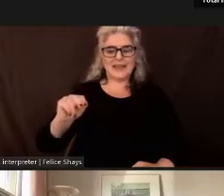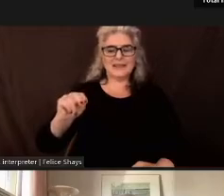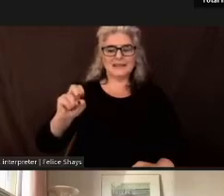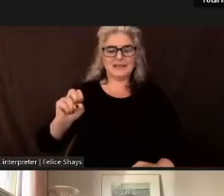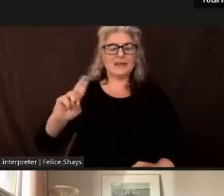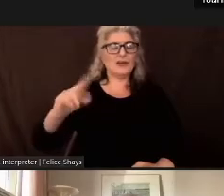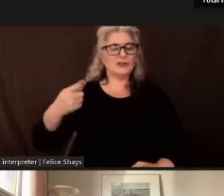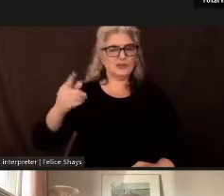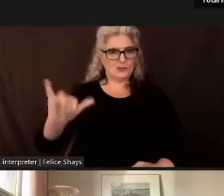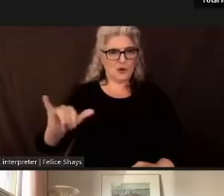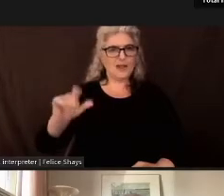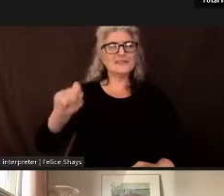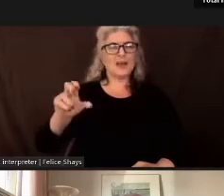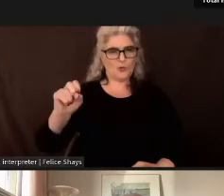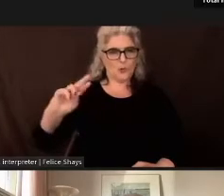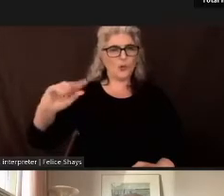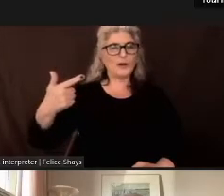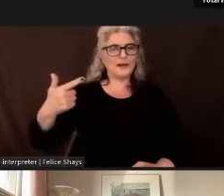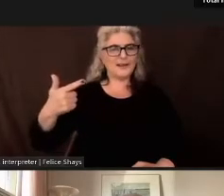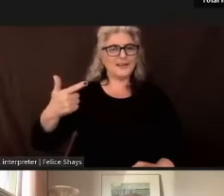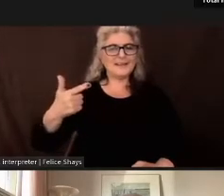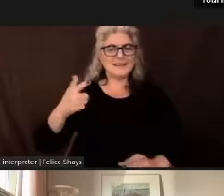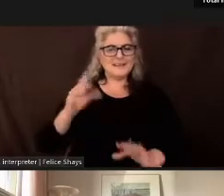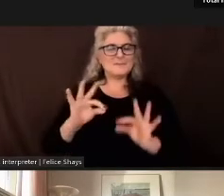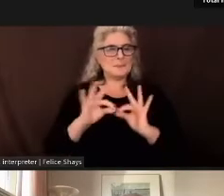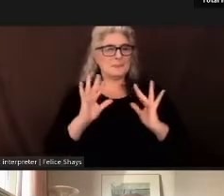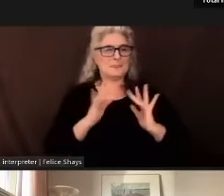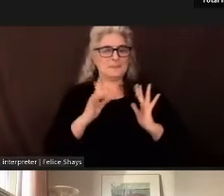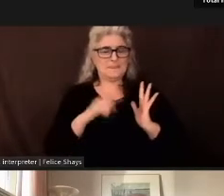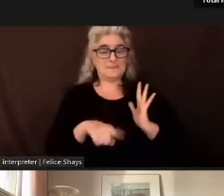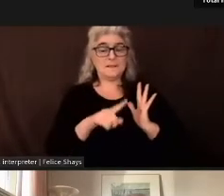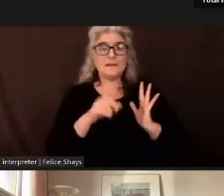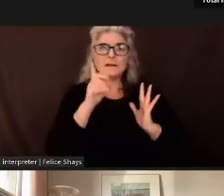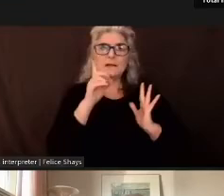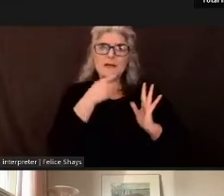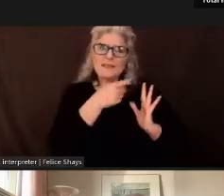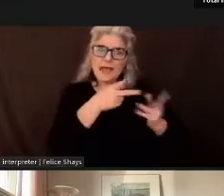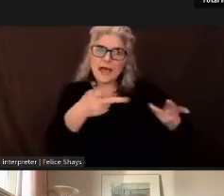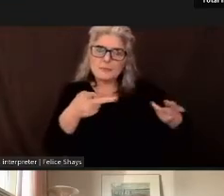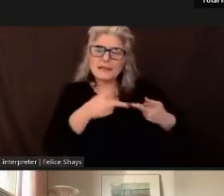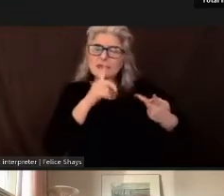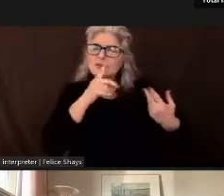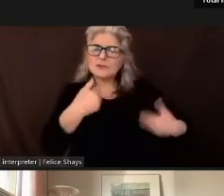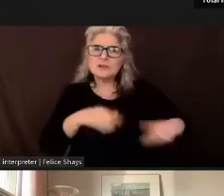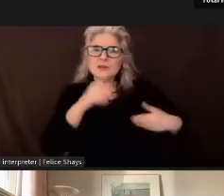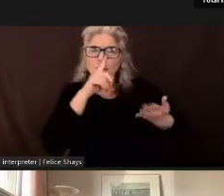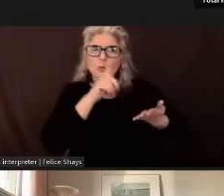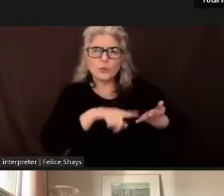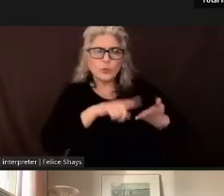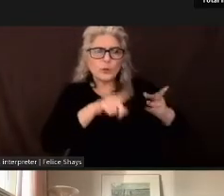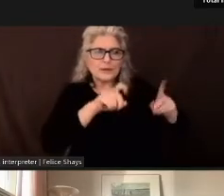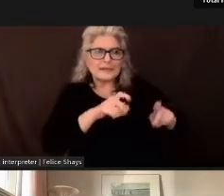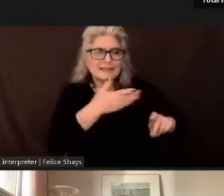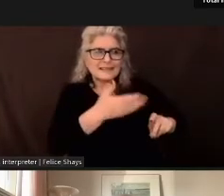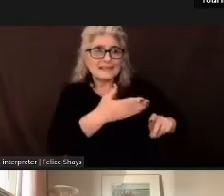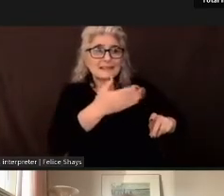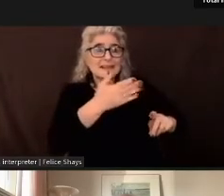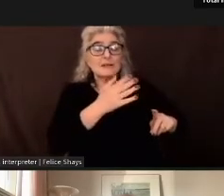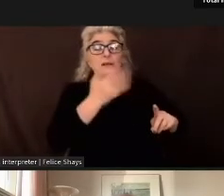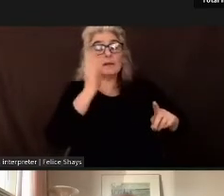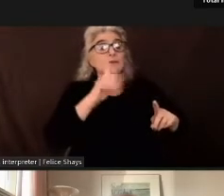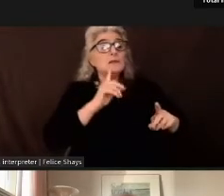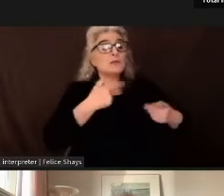PacWaveEnergy.org. And it's essentially a place for testing and doing research. We have 7 miles off the shore. We